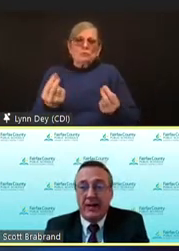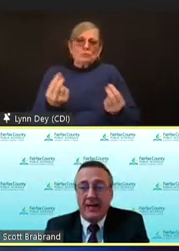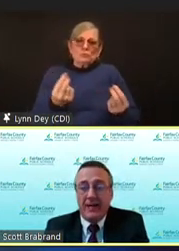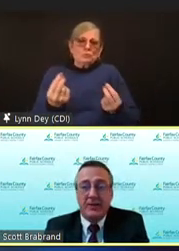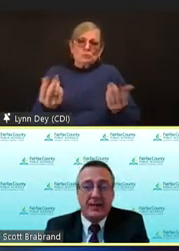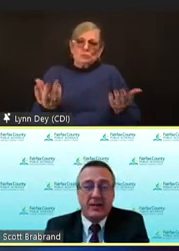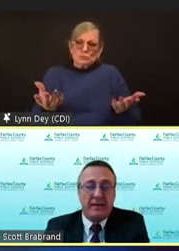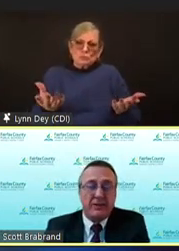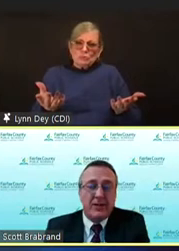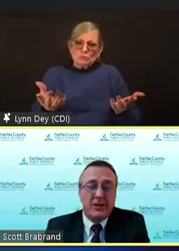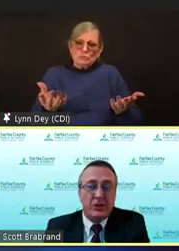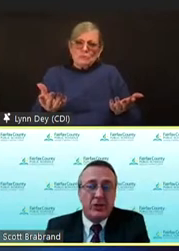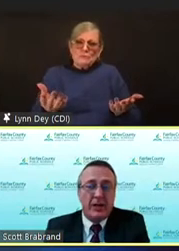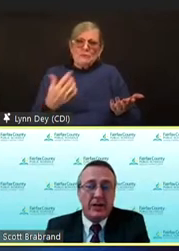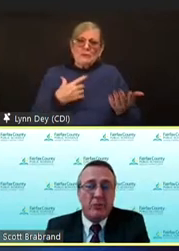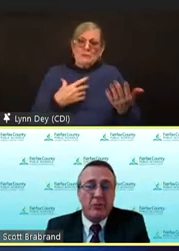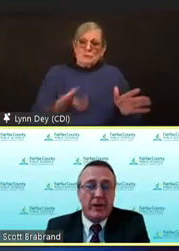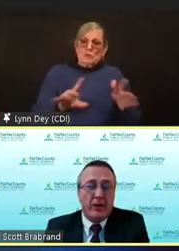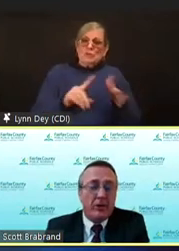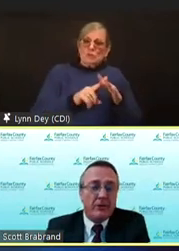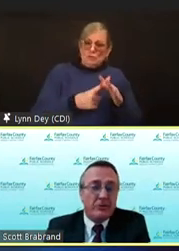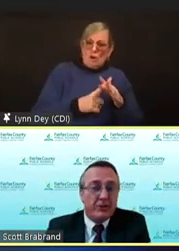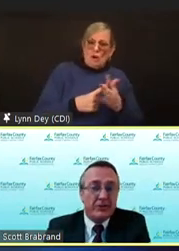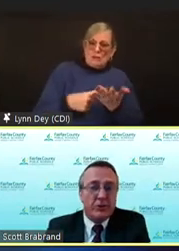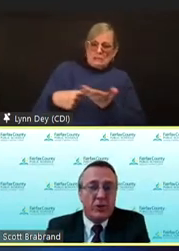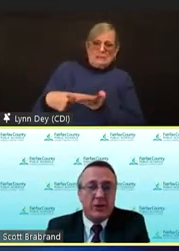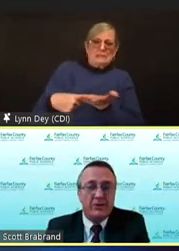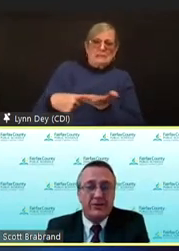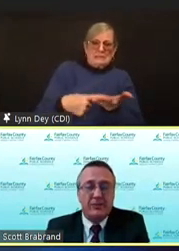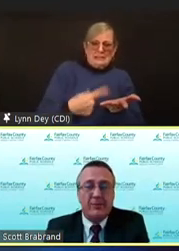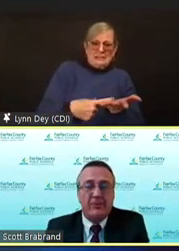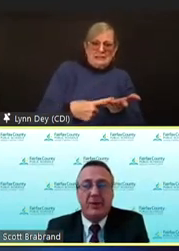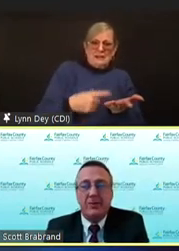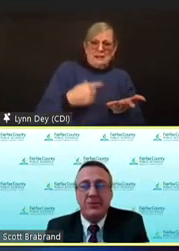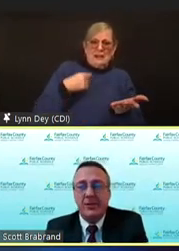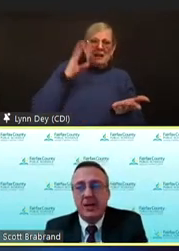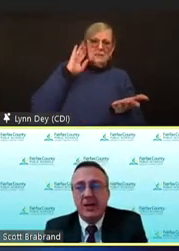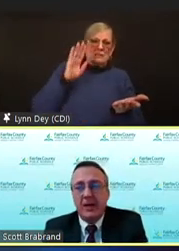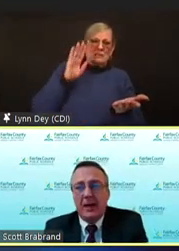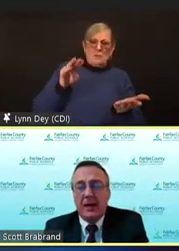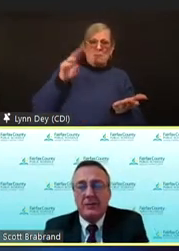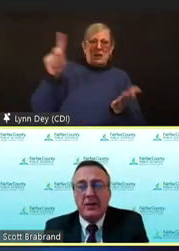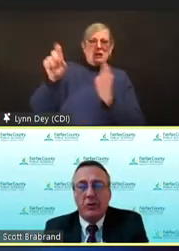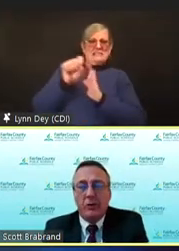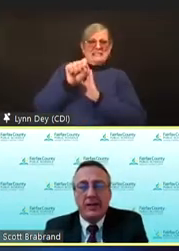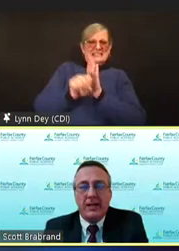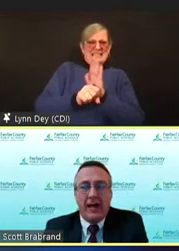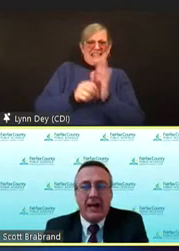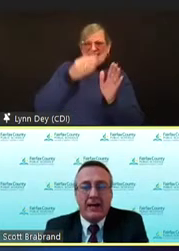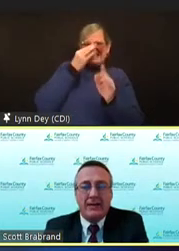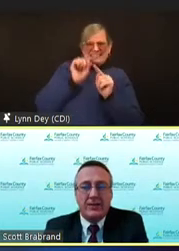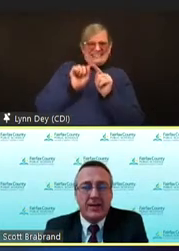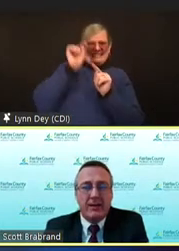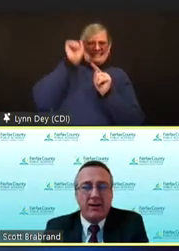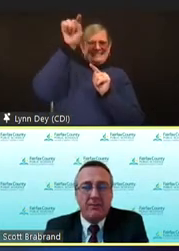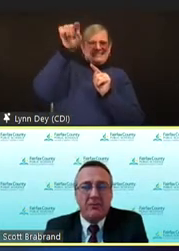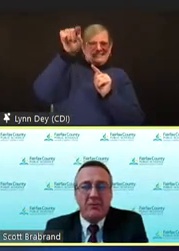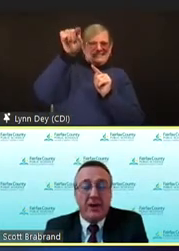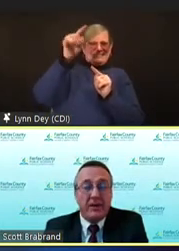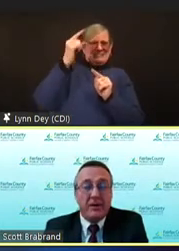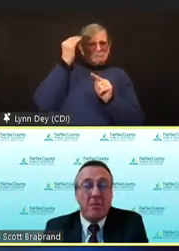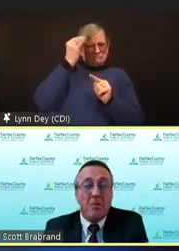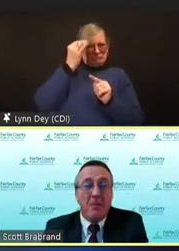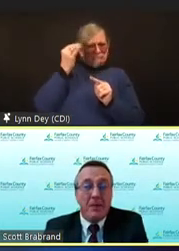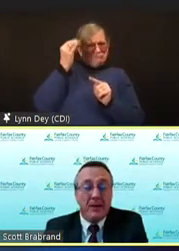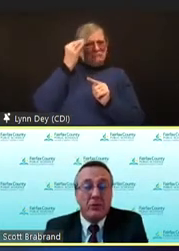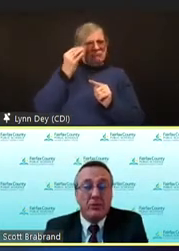to engage in that conversation. I know Maryland, just across the river from us, has been looking at a set of